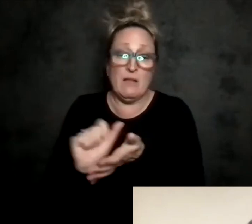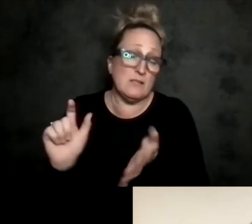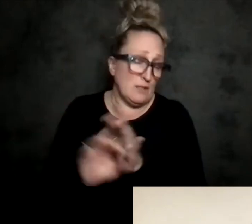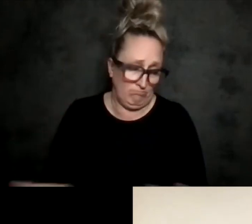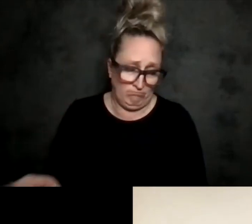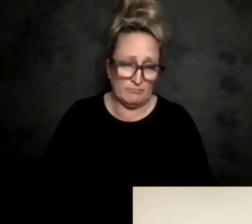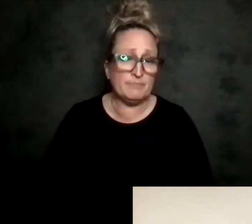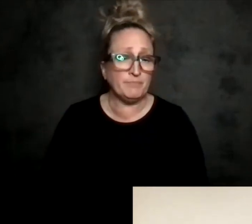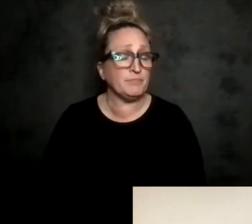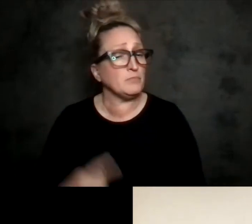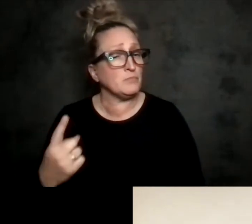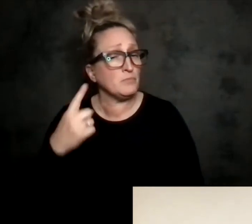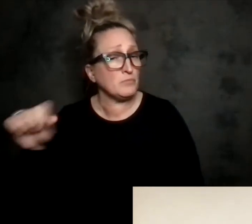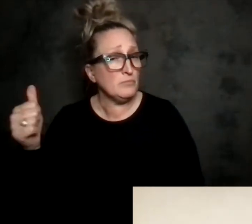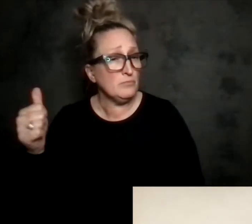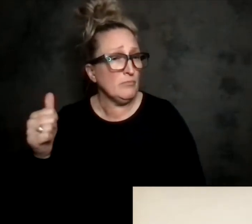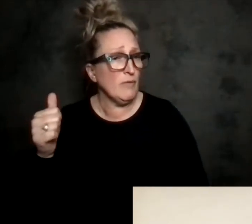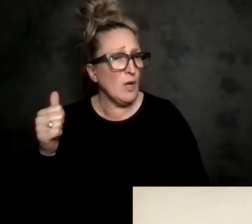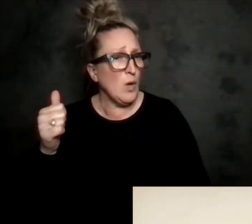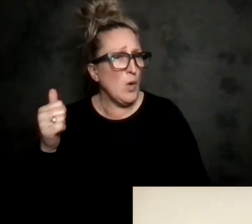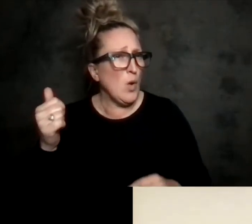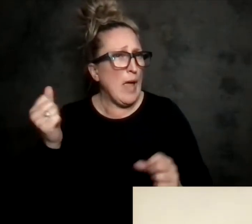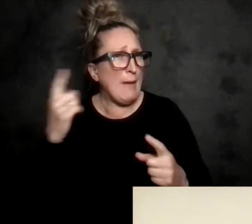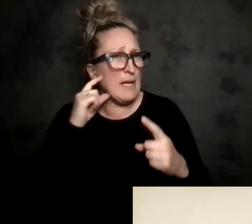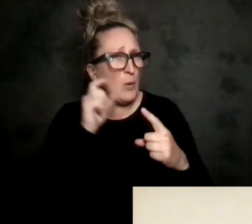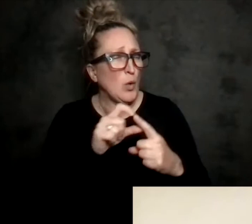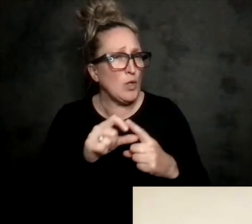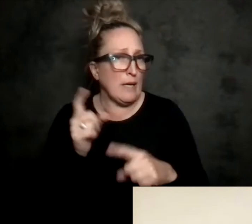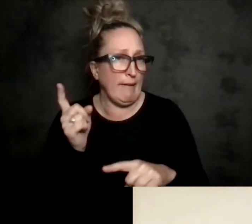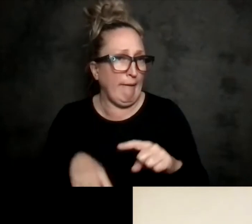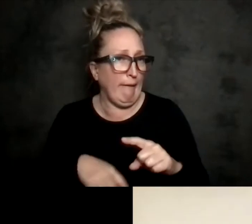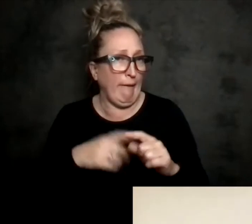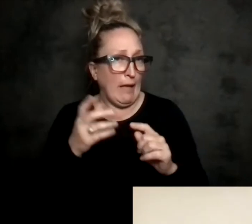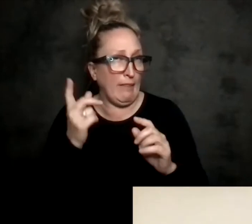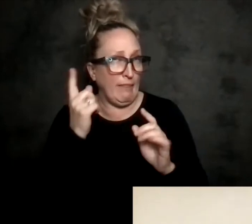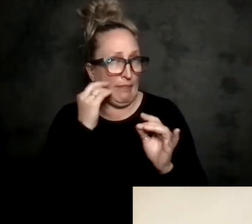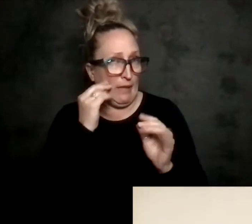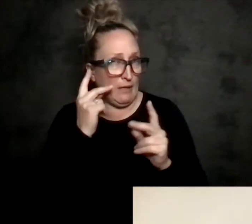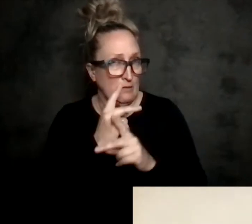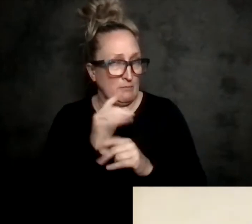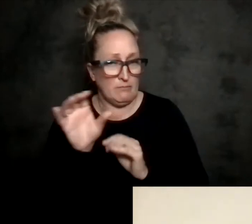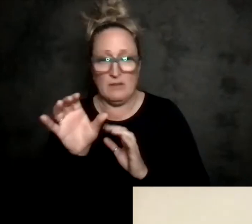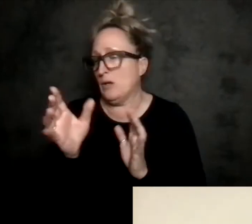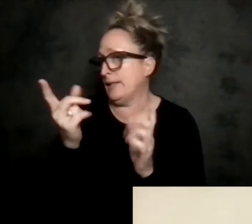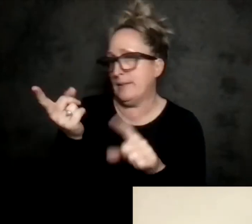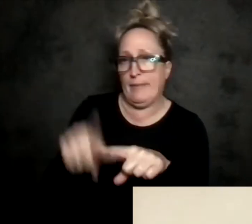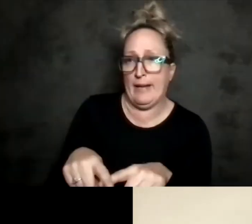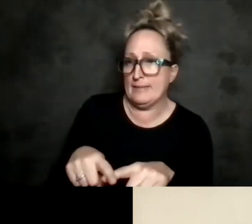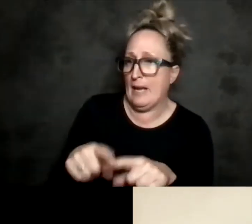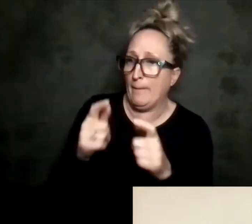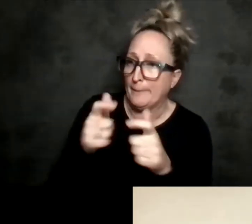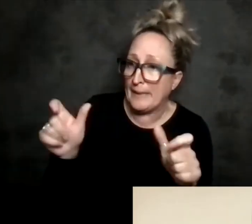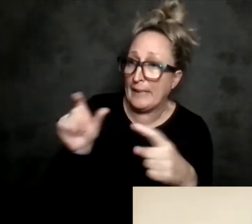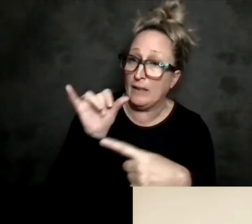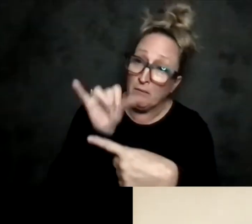And someone asked, what was that in words? We can't determine that because they depend on how big words.